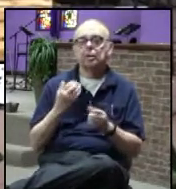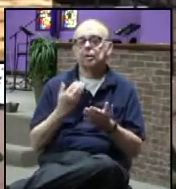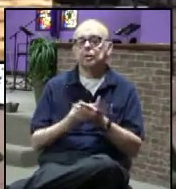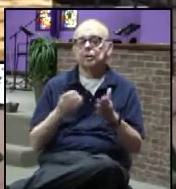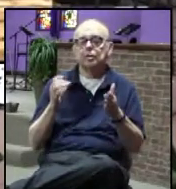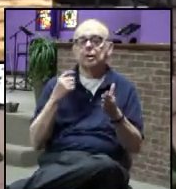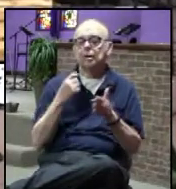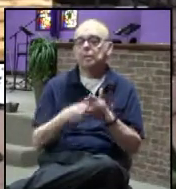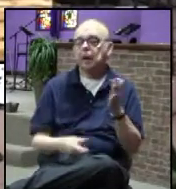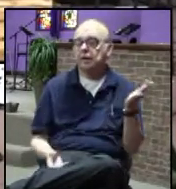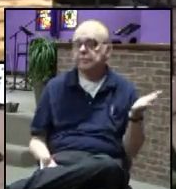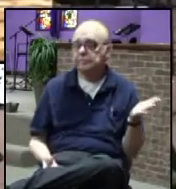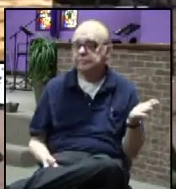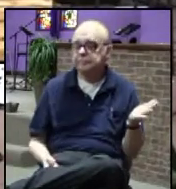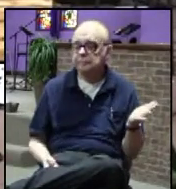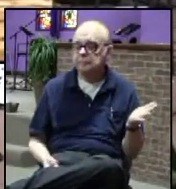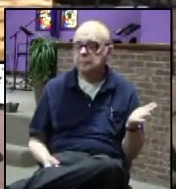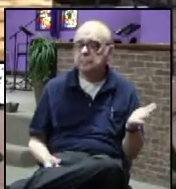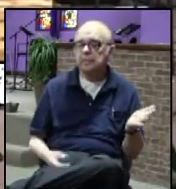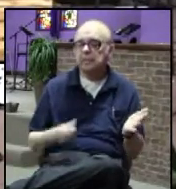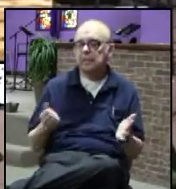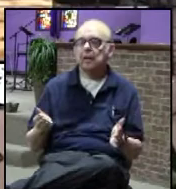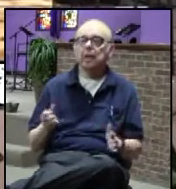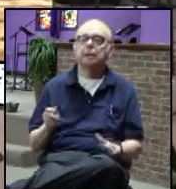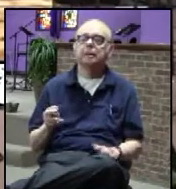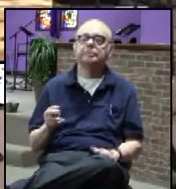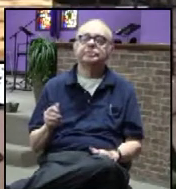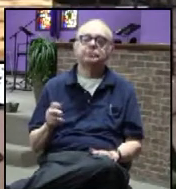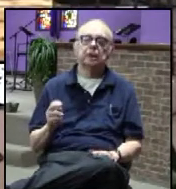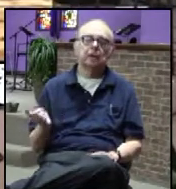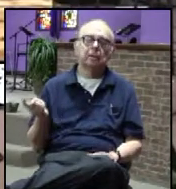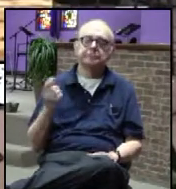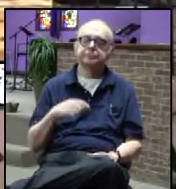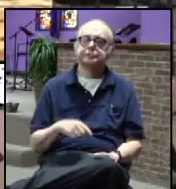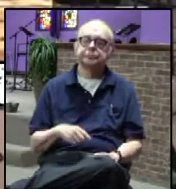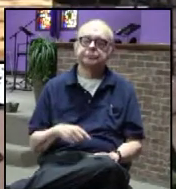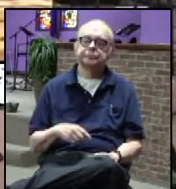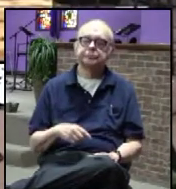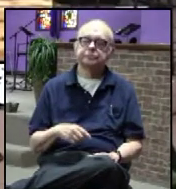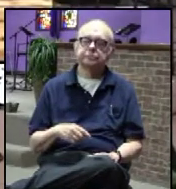price out of it. So Ananias comes in